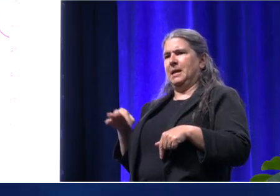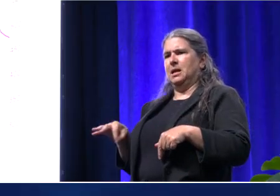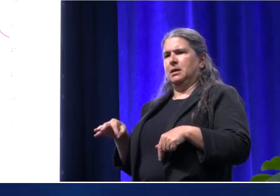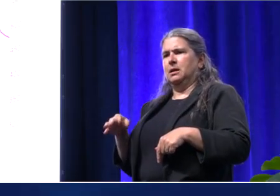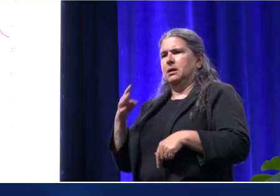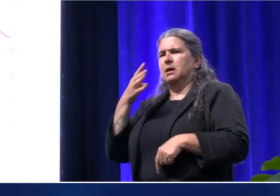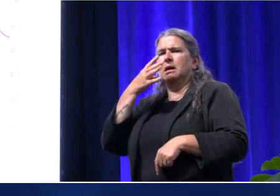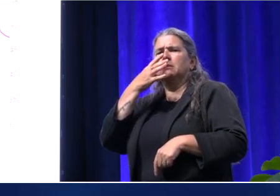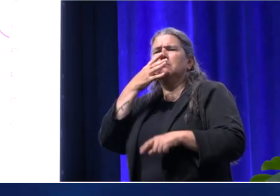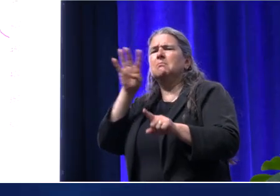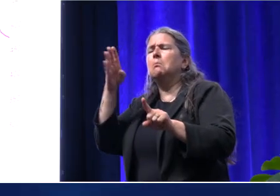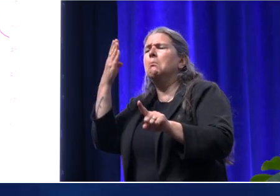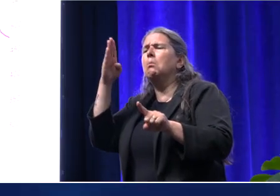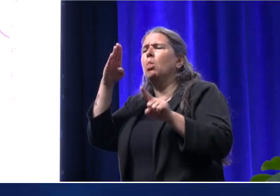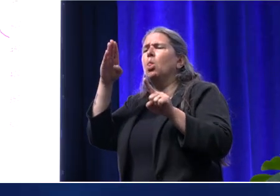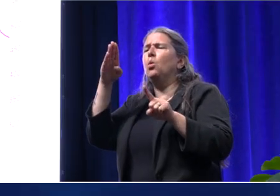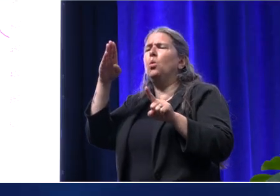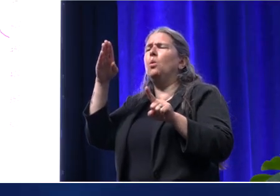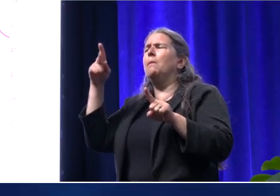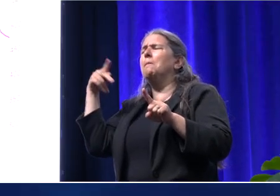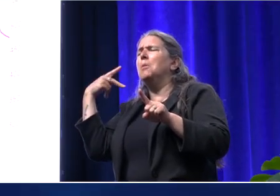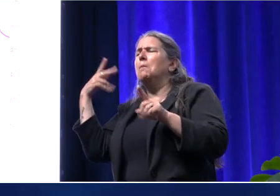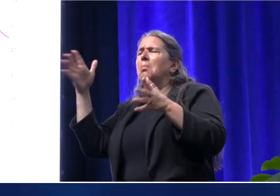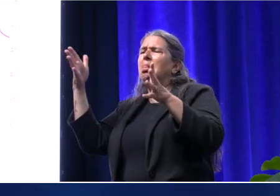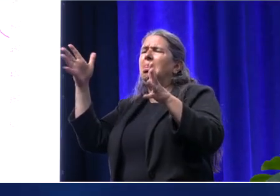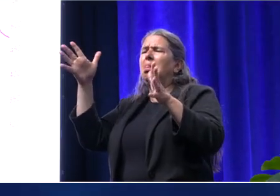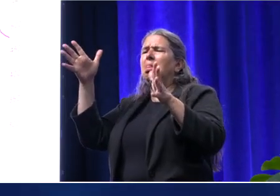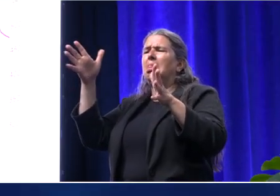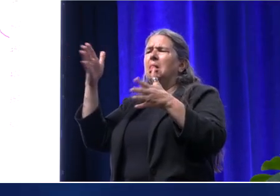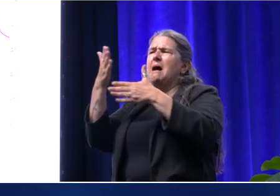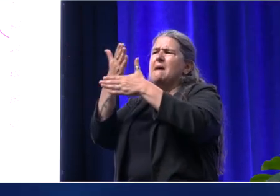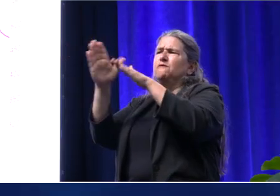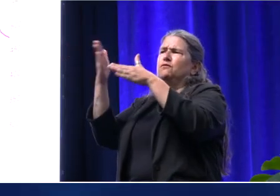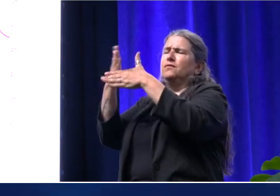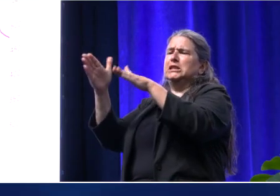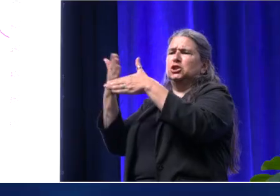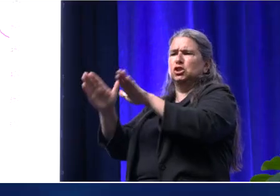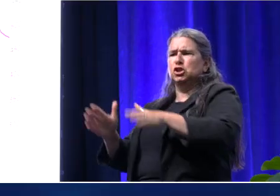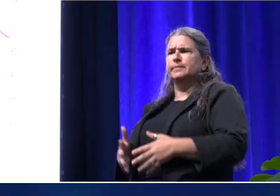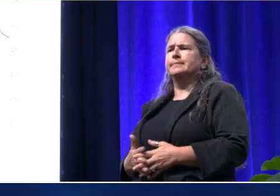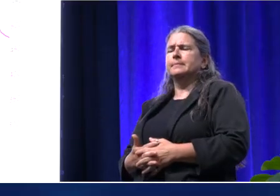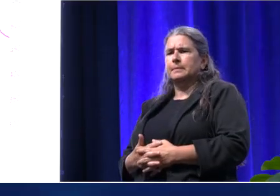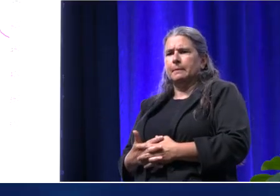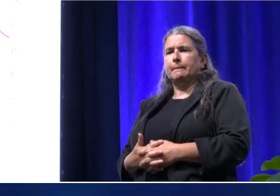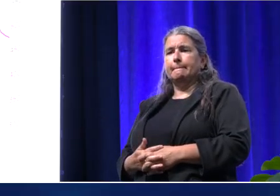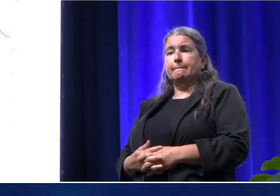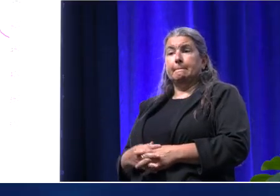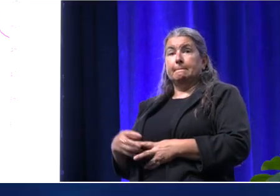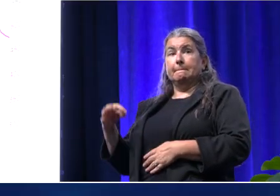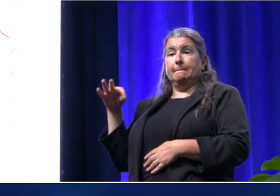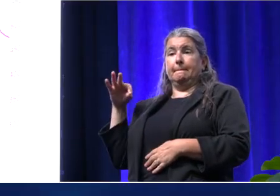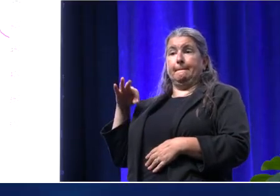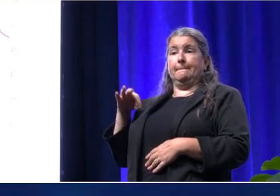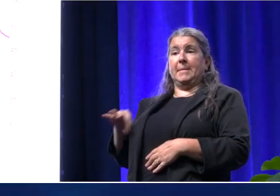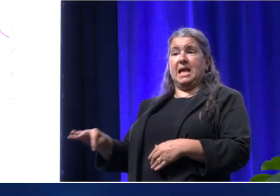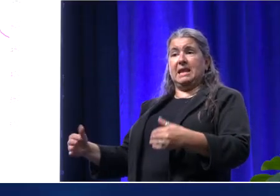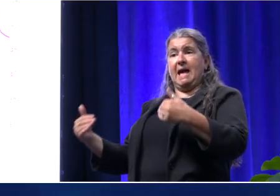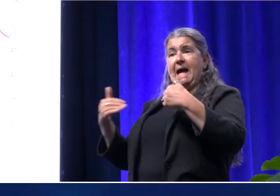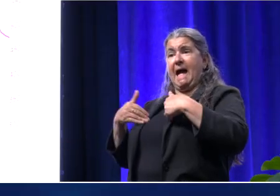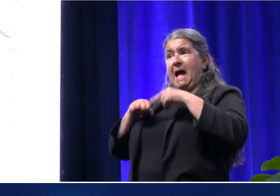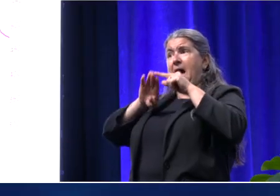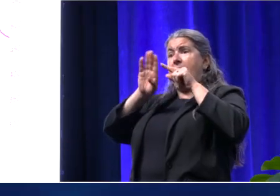purple line is kind of your rolling average. And you can see Maine has had this, you all peaked in about